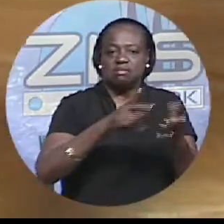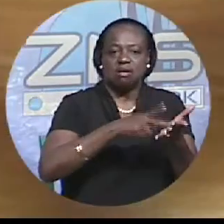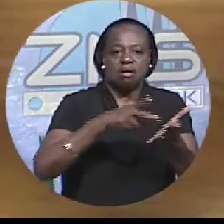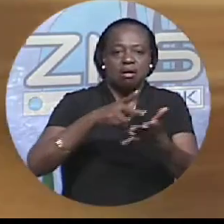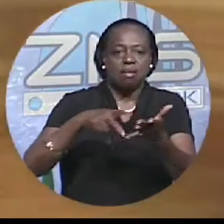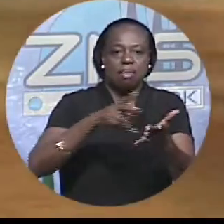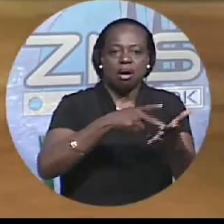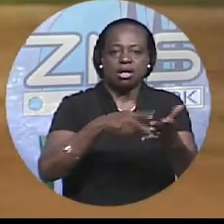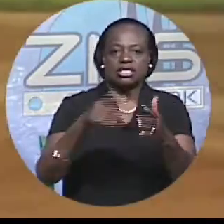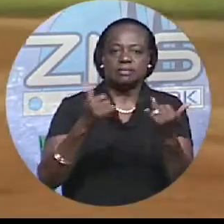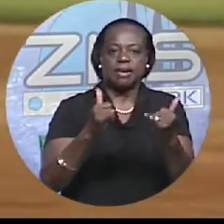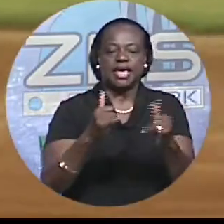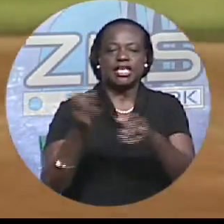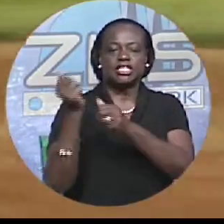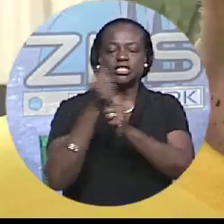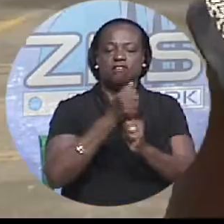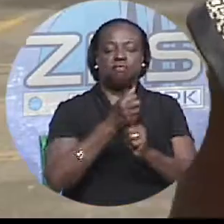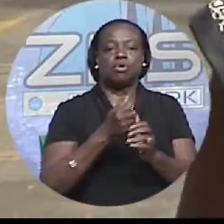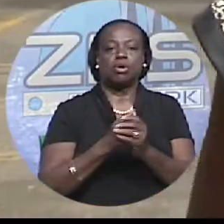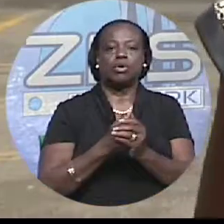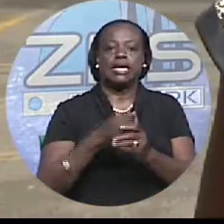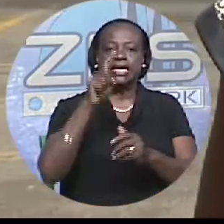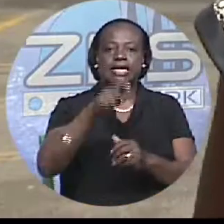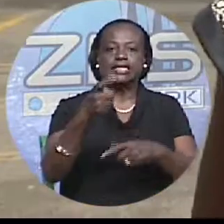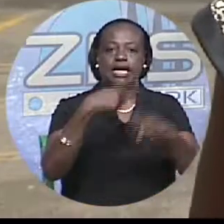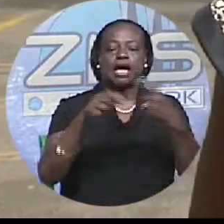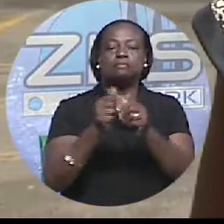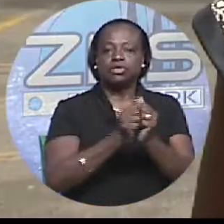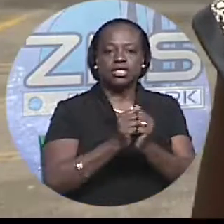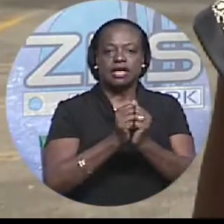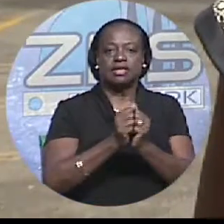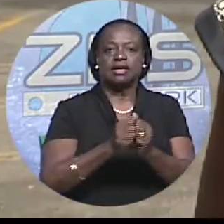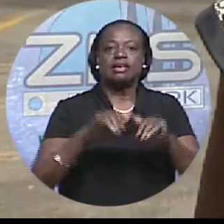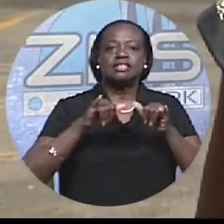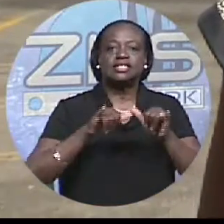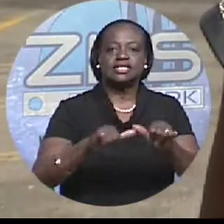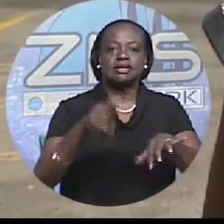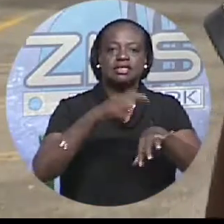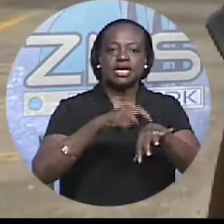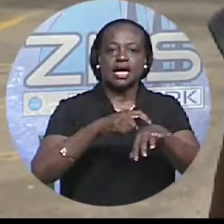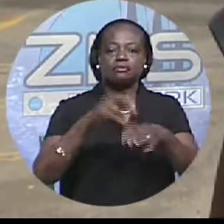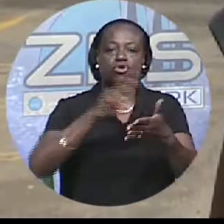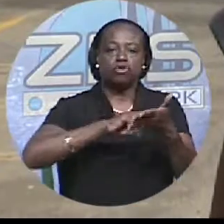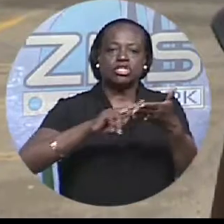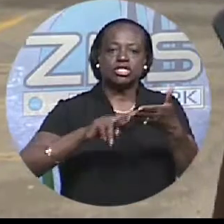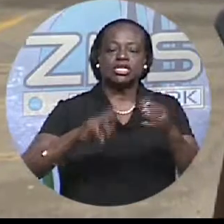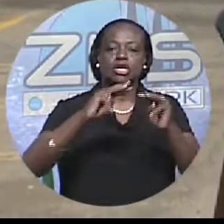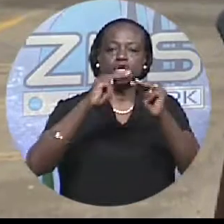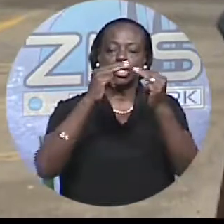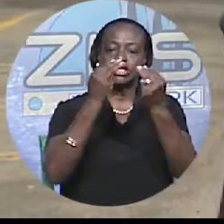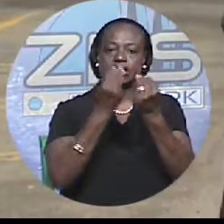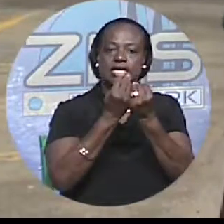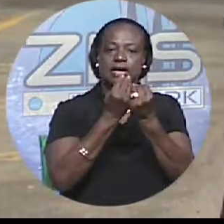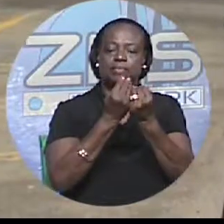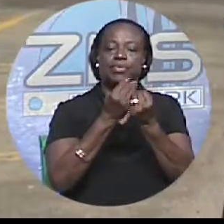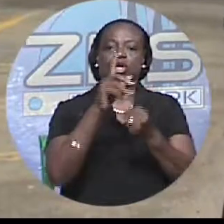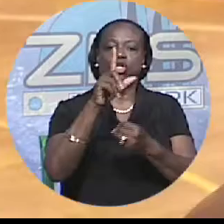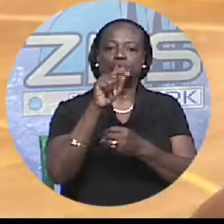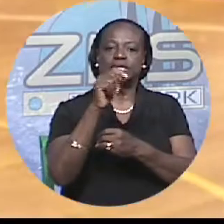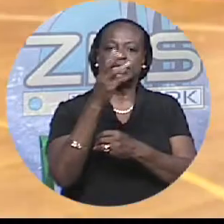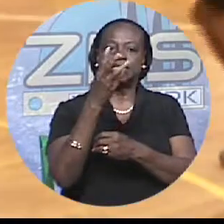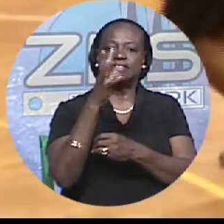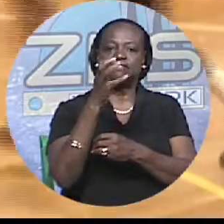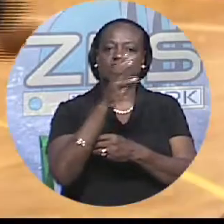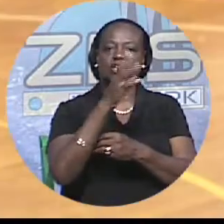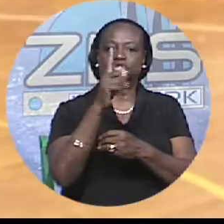want to say, and that's why we can suffer in softball. There's still time to register your team for the upcoming 2015-2016 volleyball season.